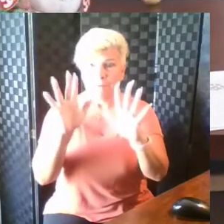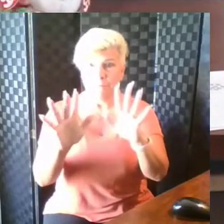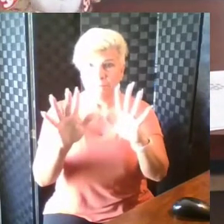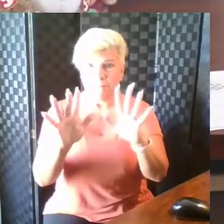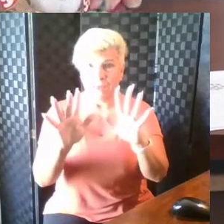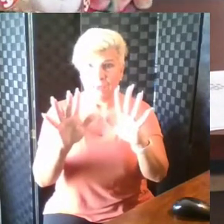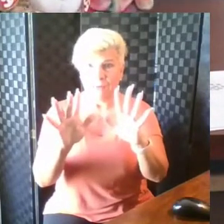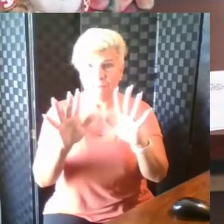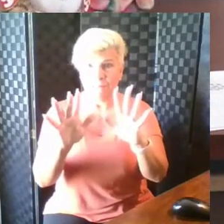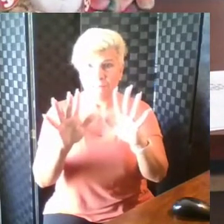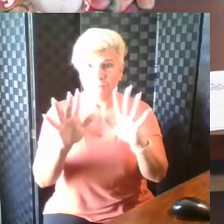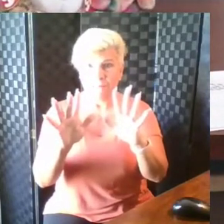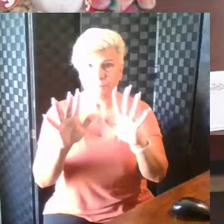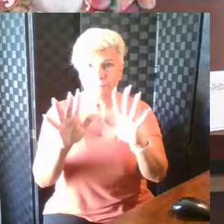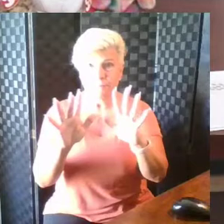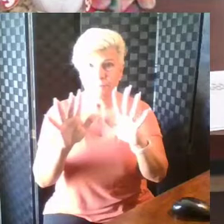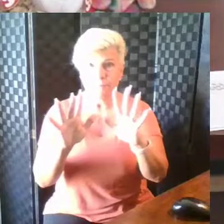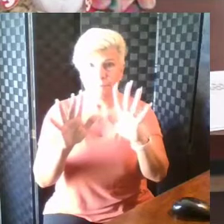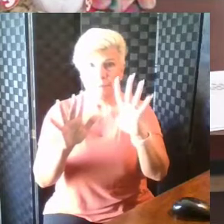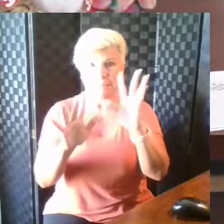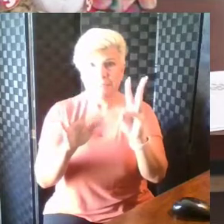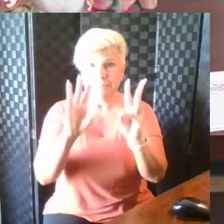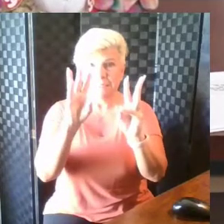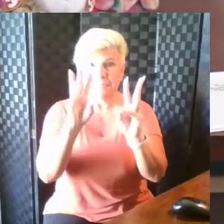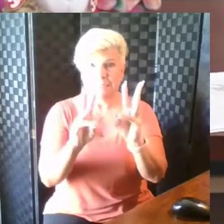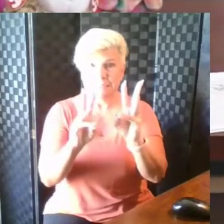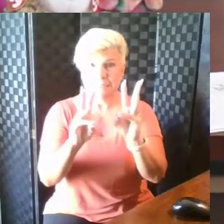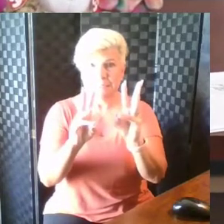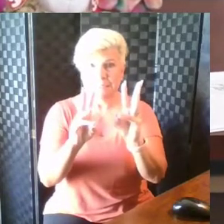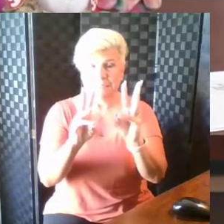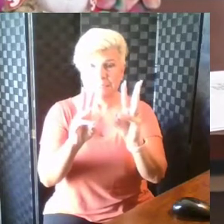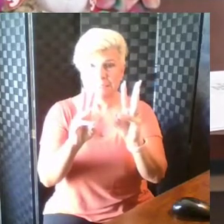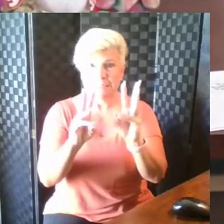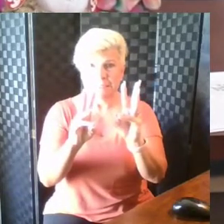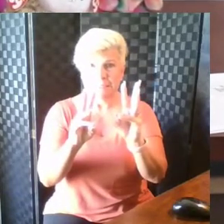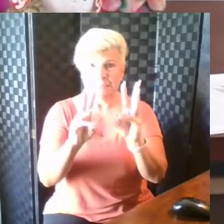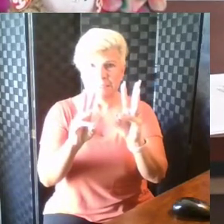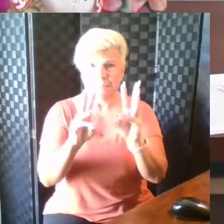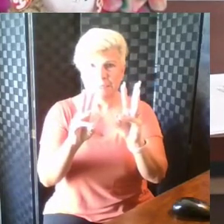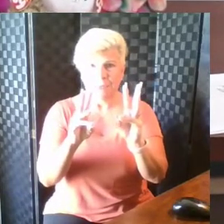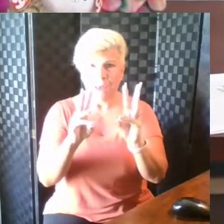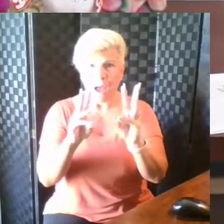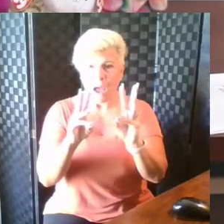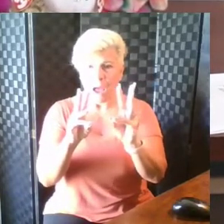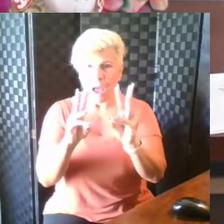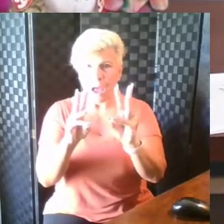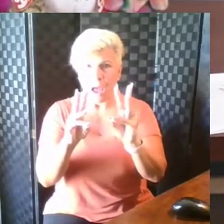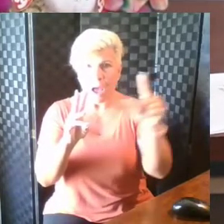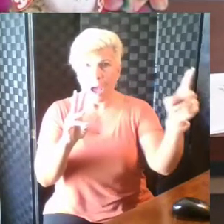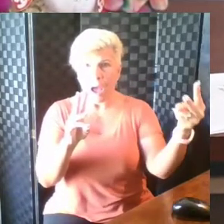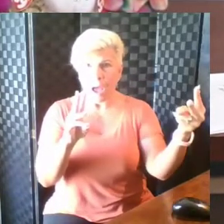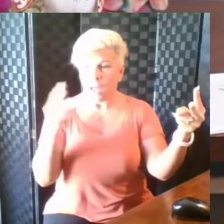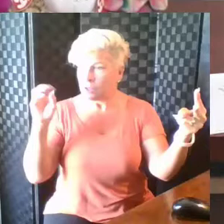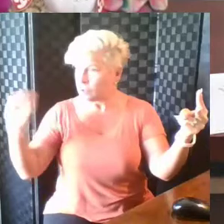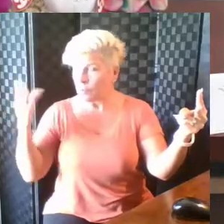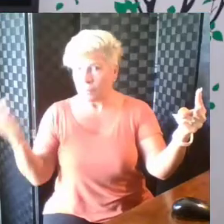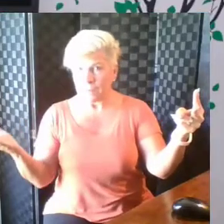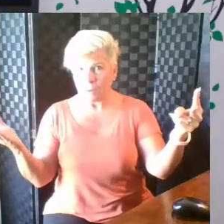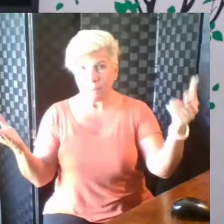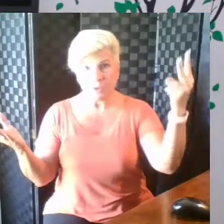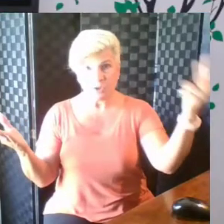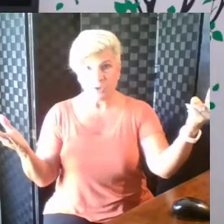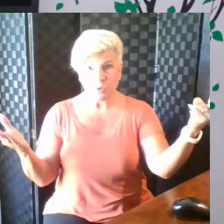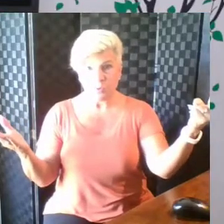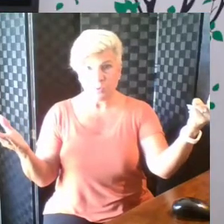5, 5, 6, 6, and remember yesterday we ran out of bears in that second group, so